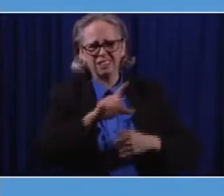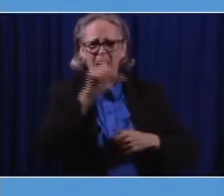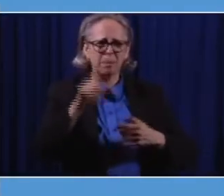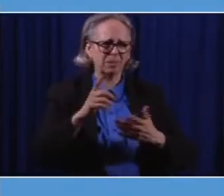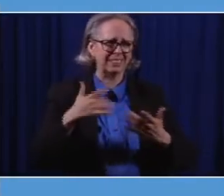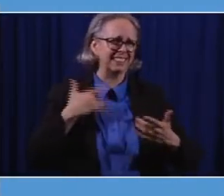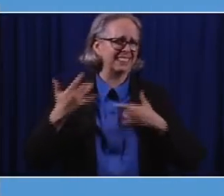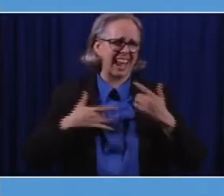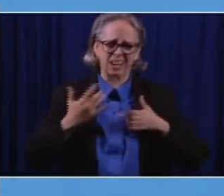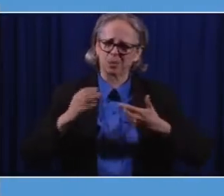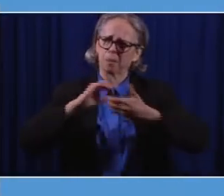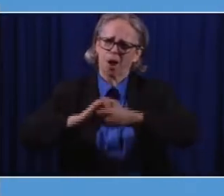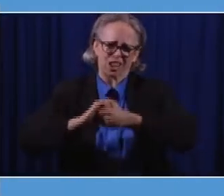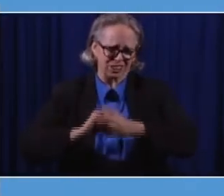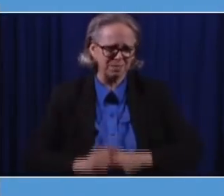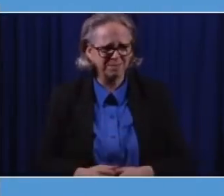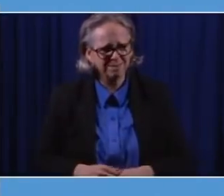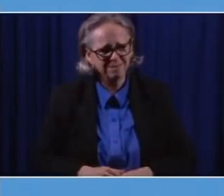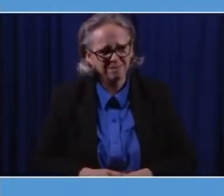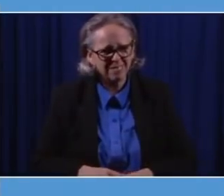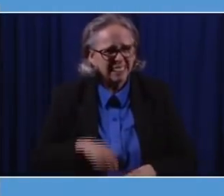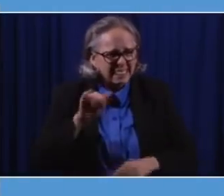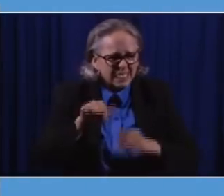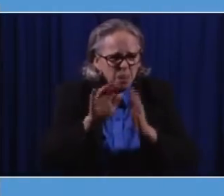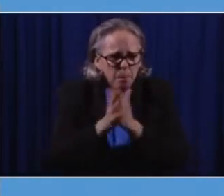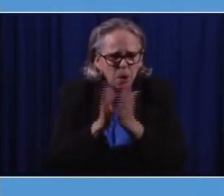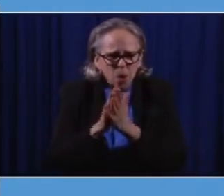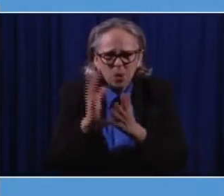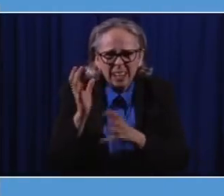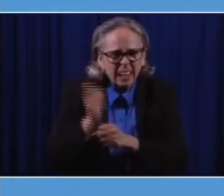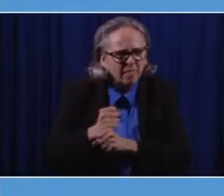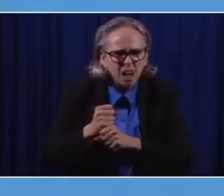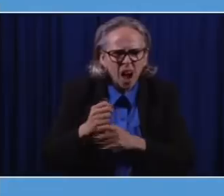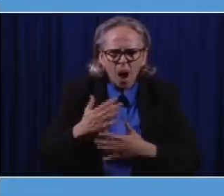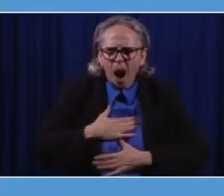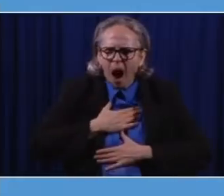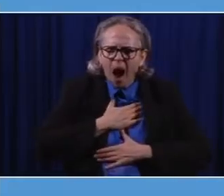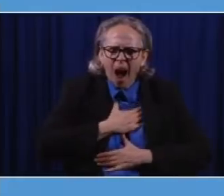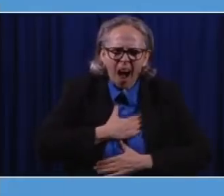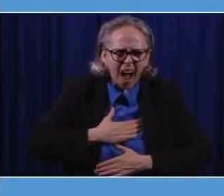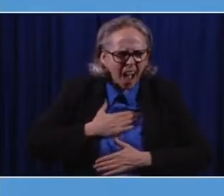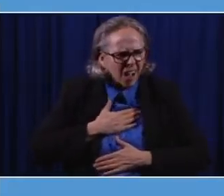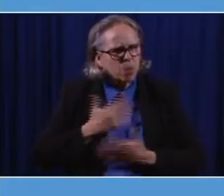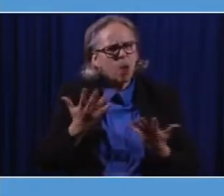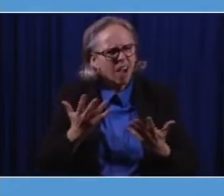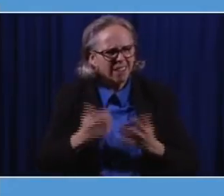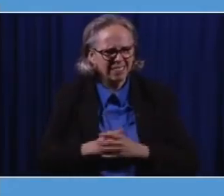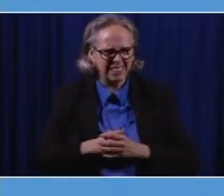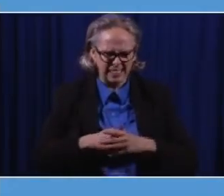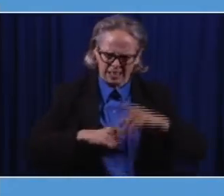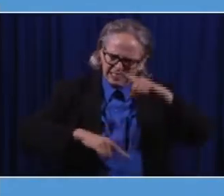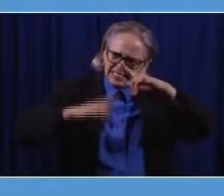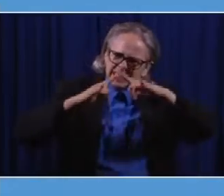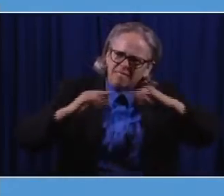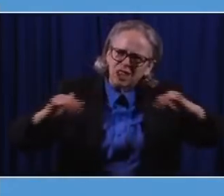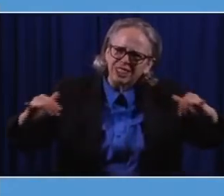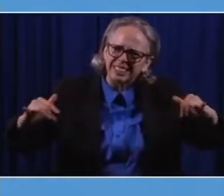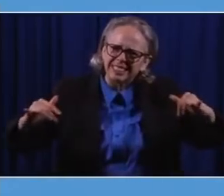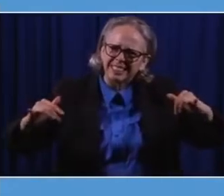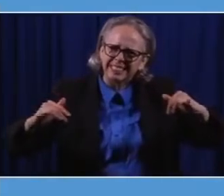about the books that he's received is really just the diversity that you see.